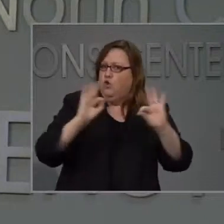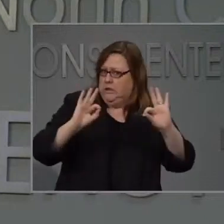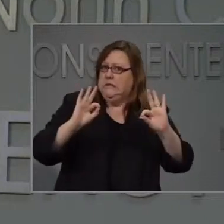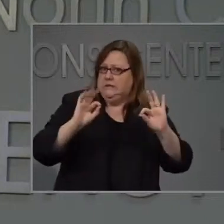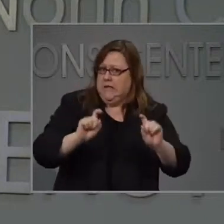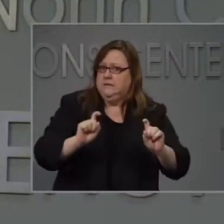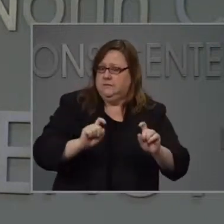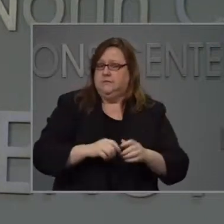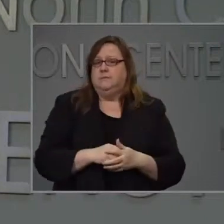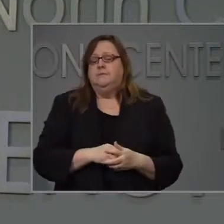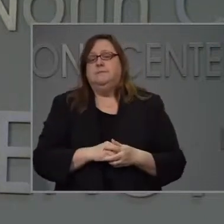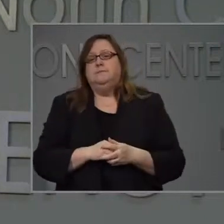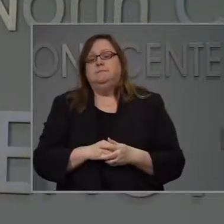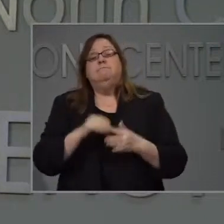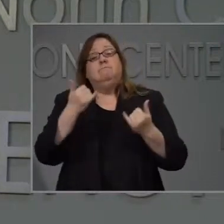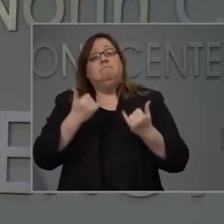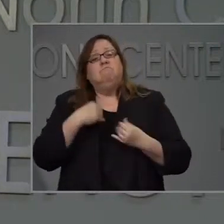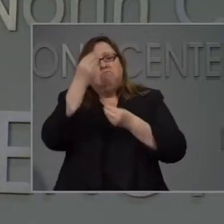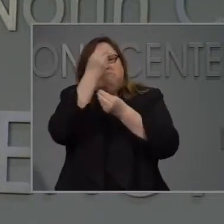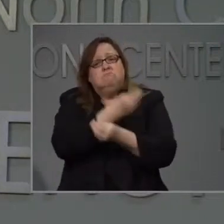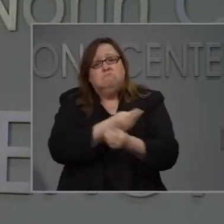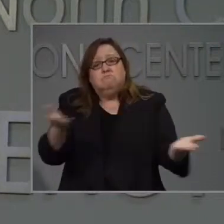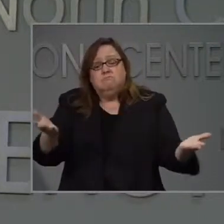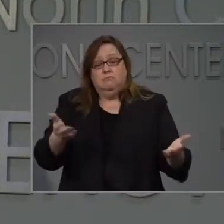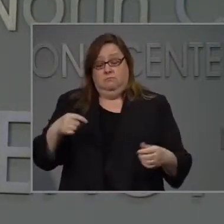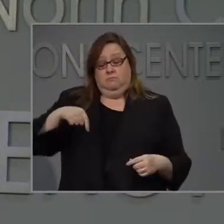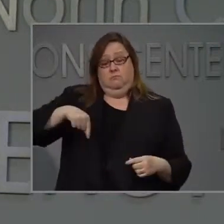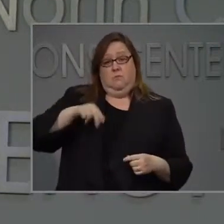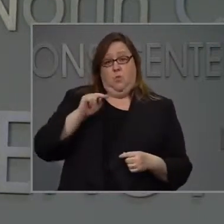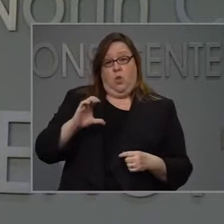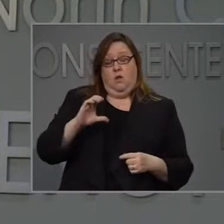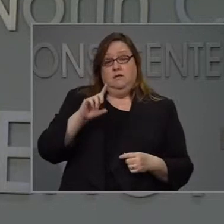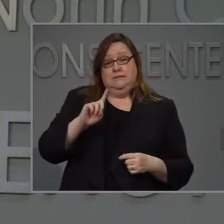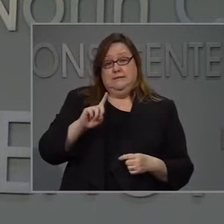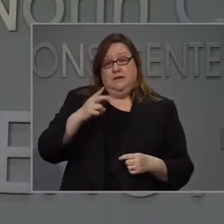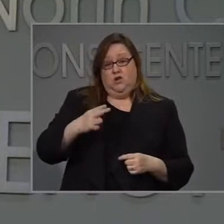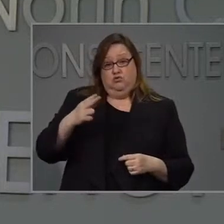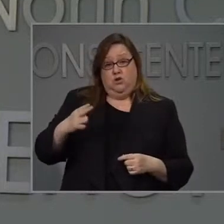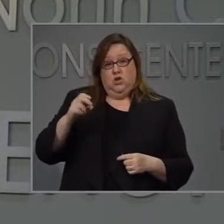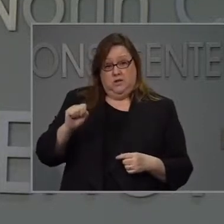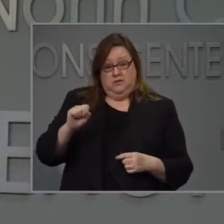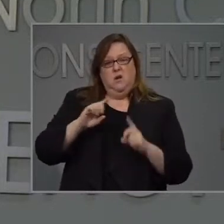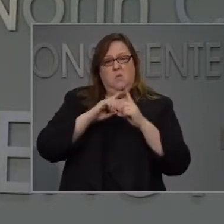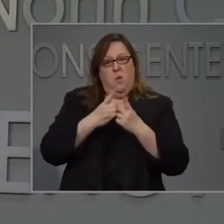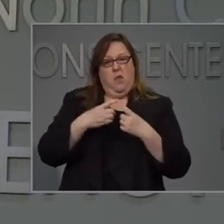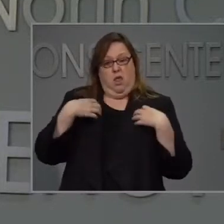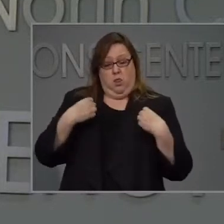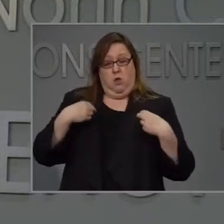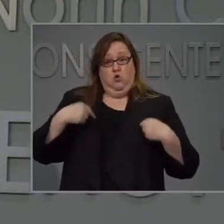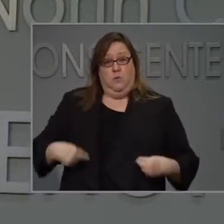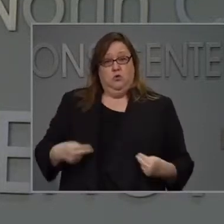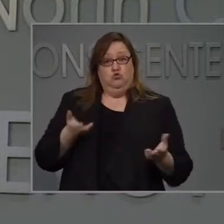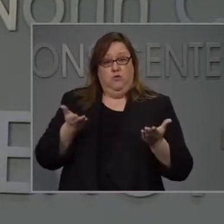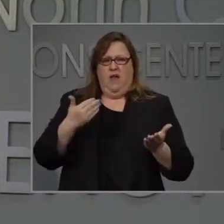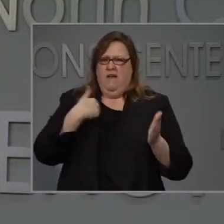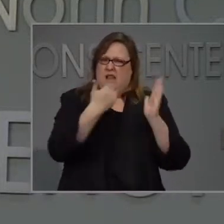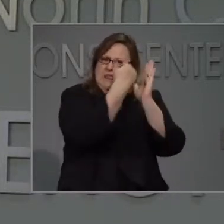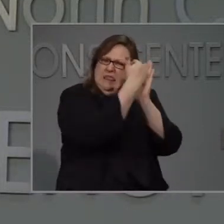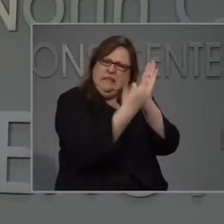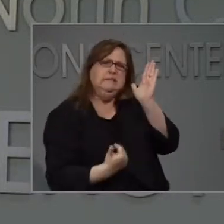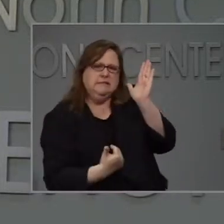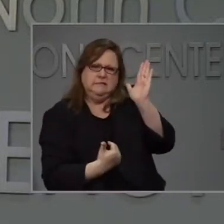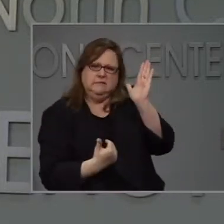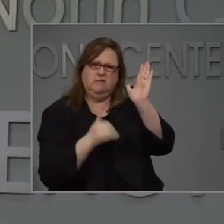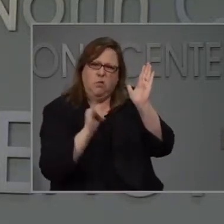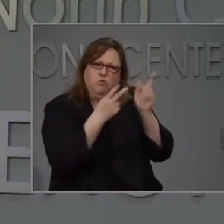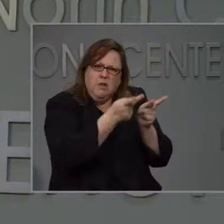I'm announcing that our North Carolina Department of Health and Human Services has identified these locations on its website to help